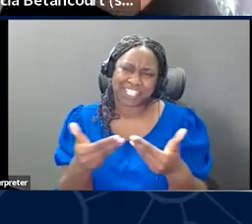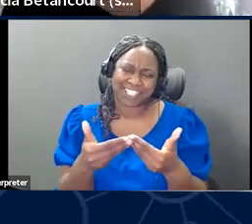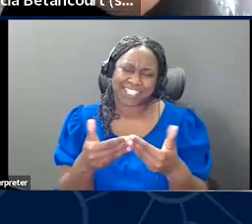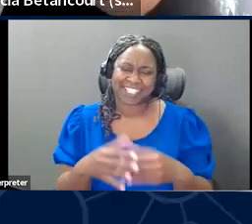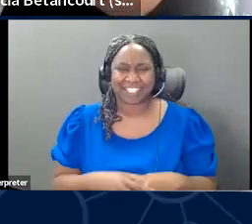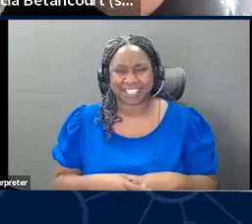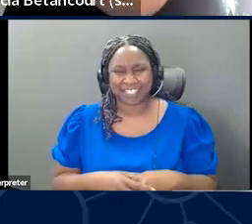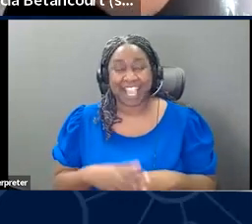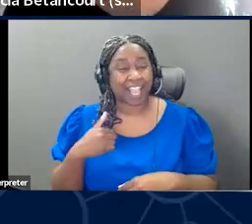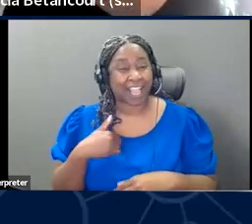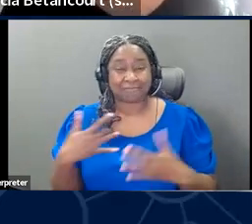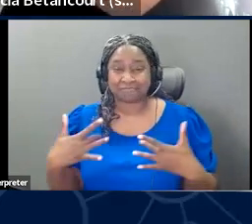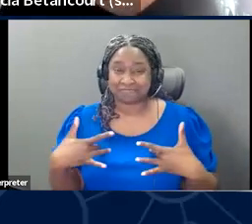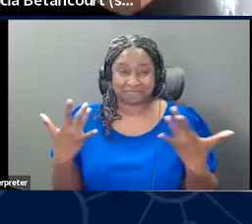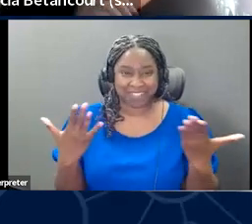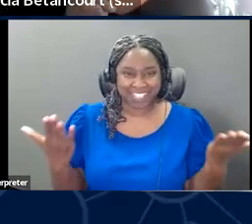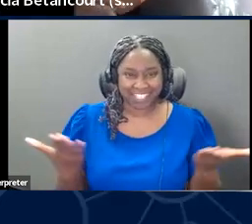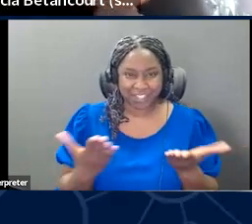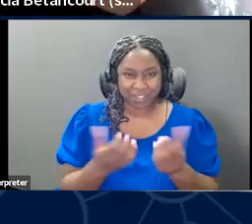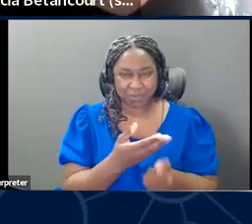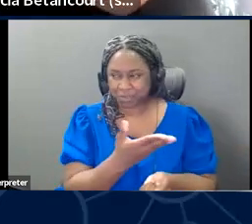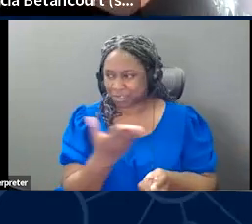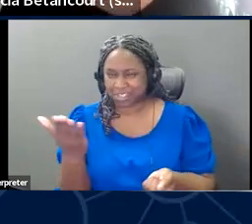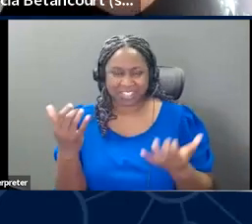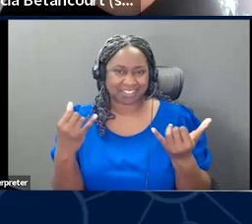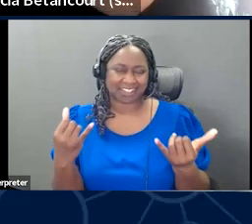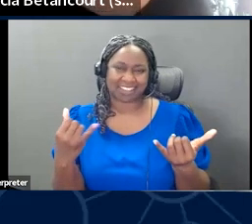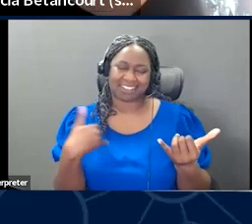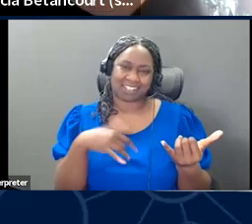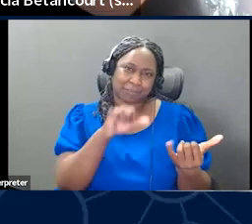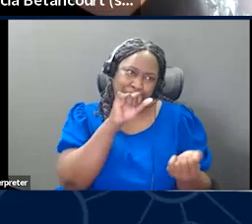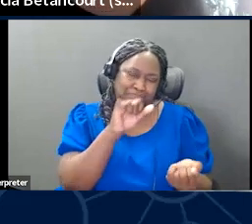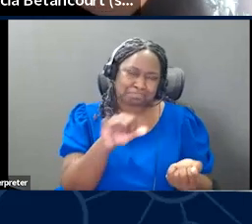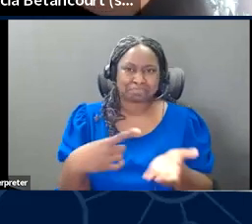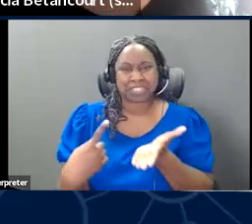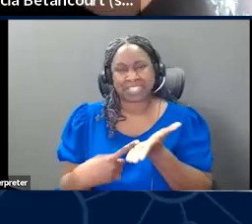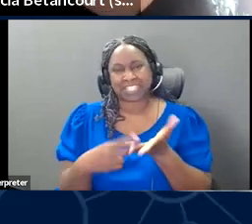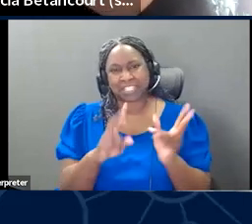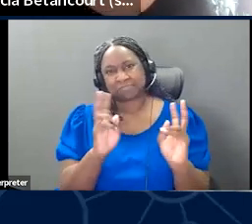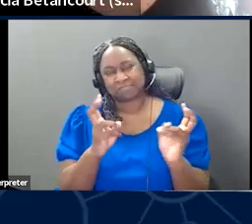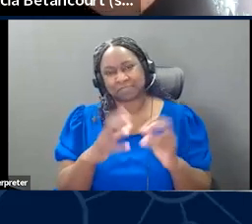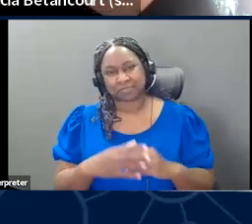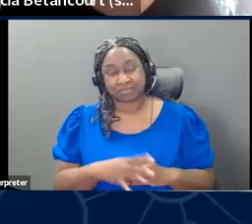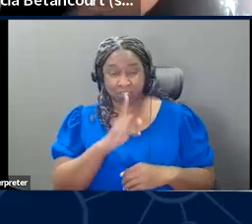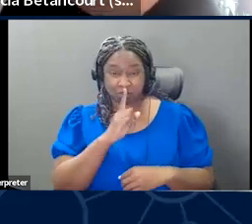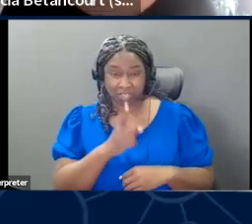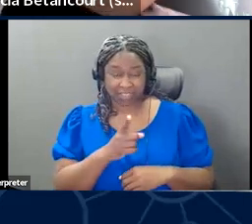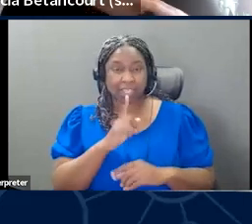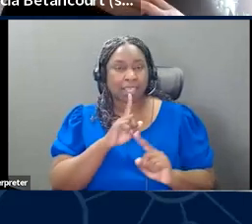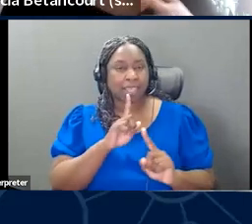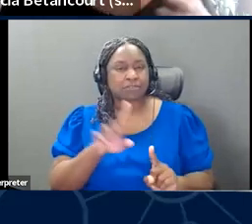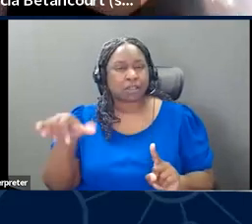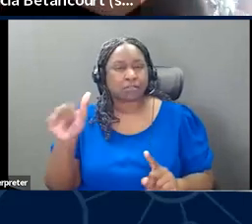so pleased to be here with everybody today. I love talking about this and really answering other